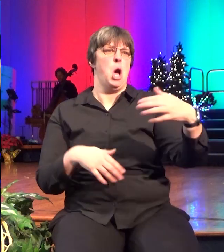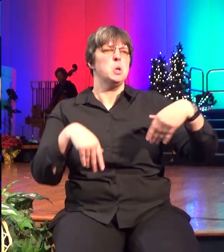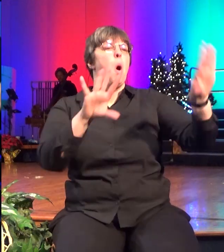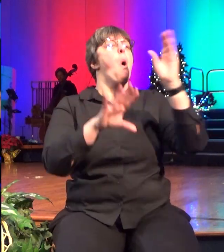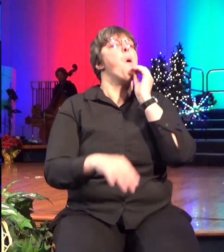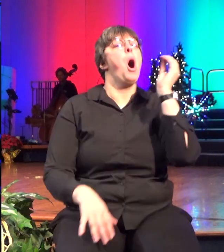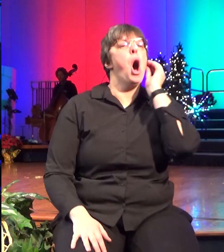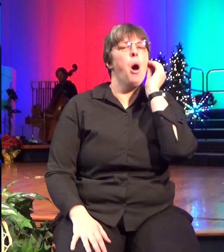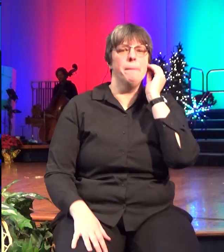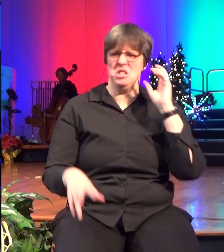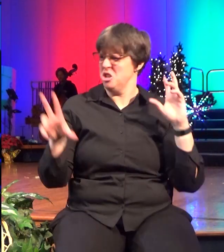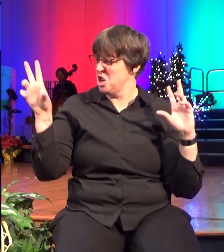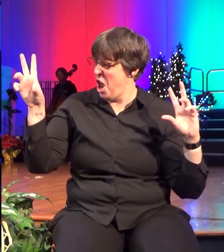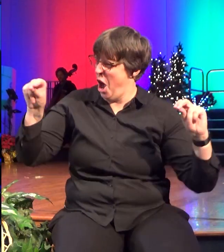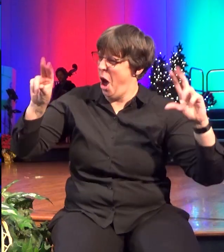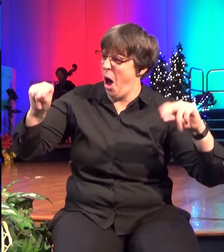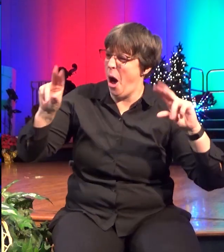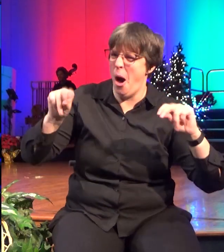No.